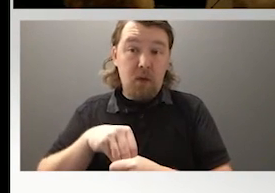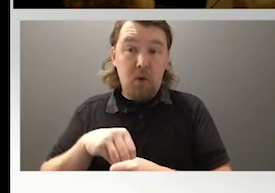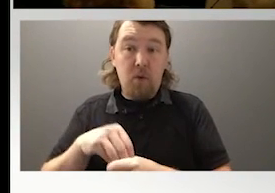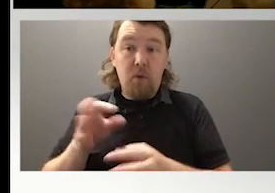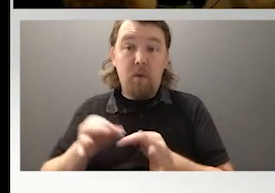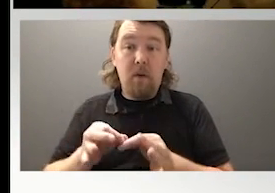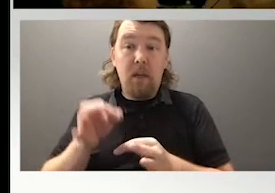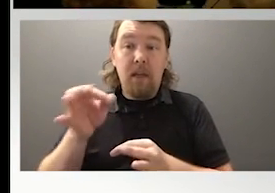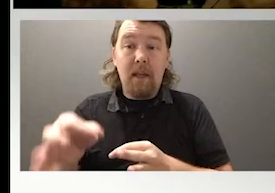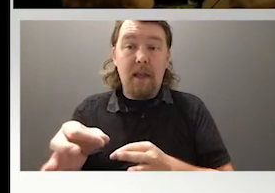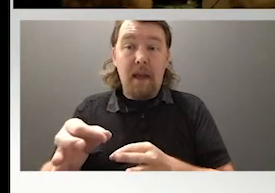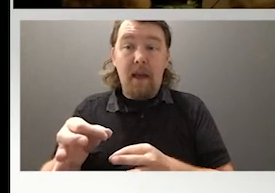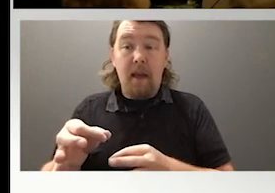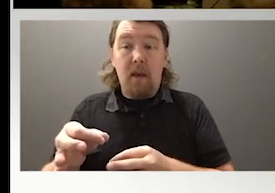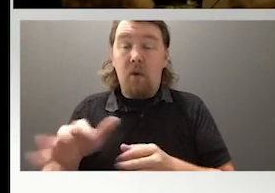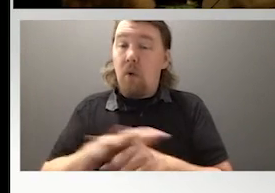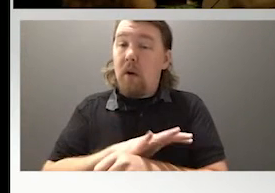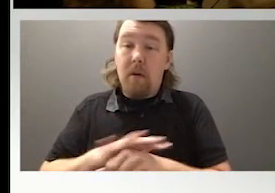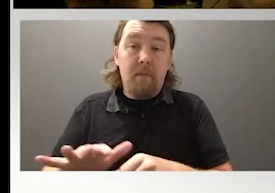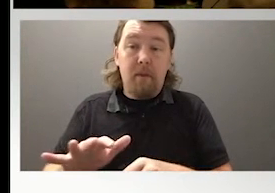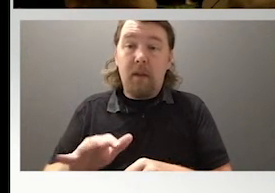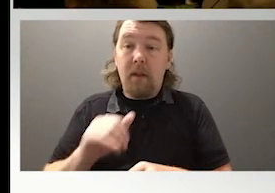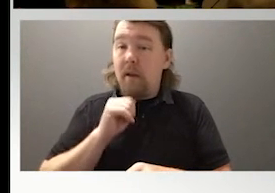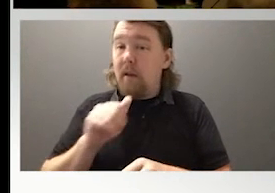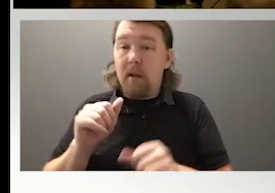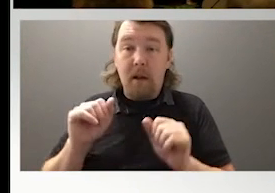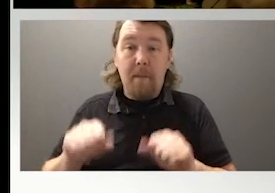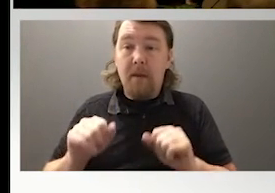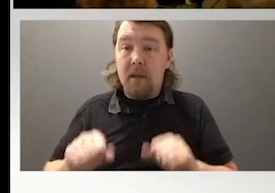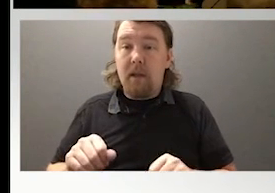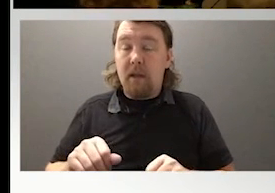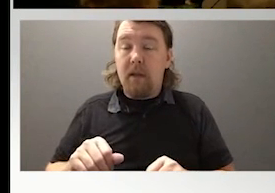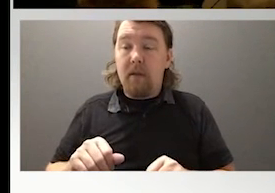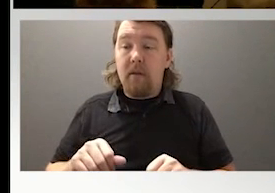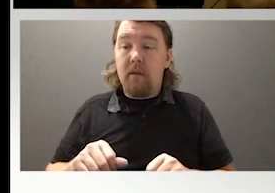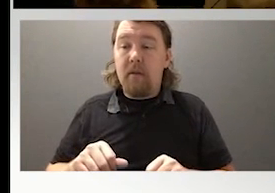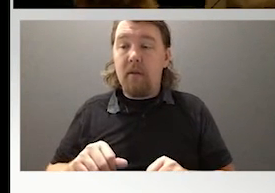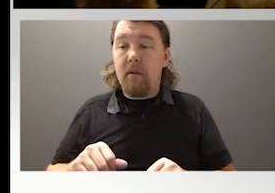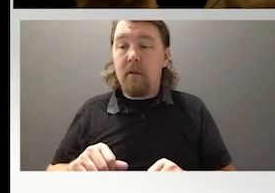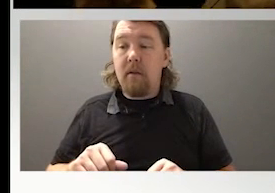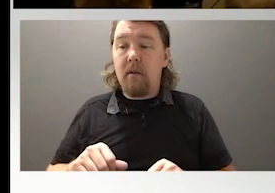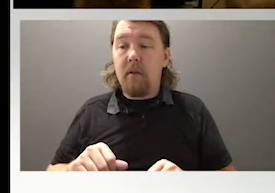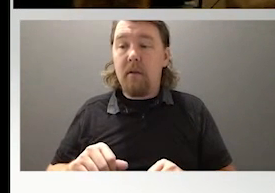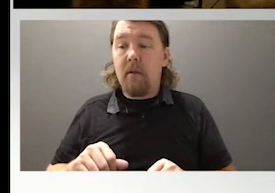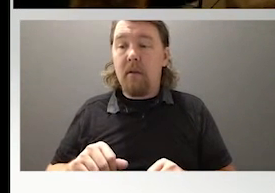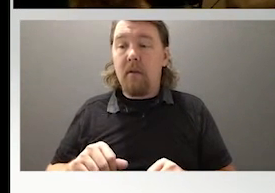a delay in or total lack of